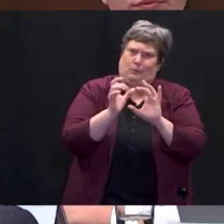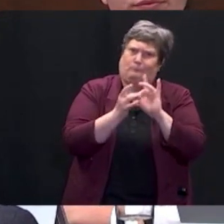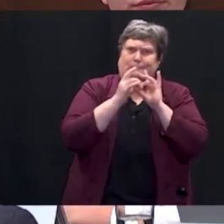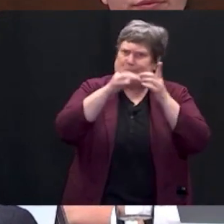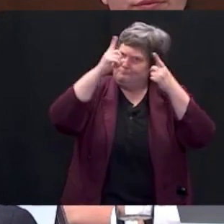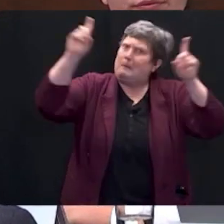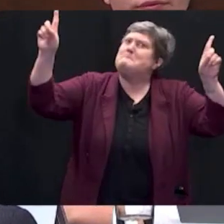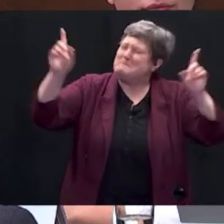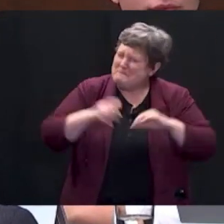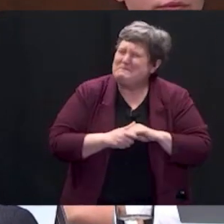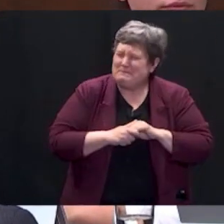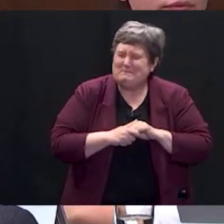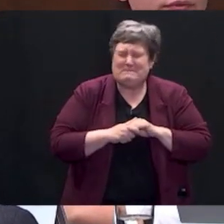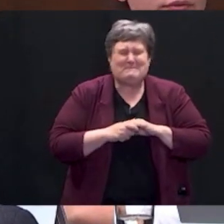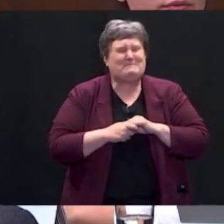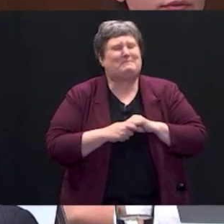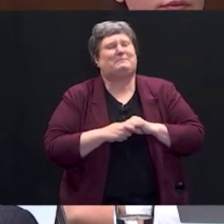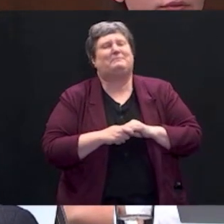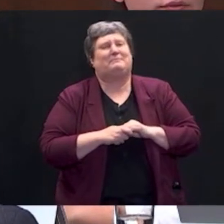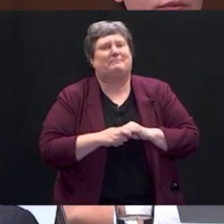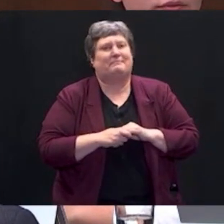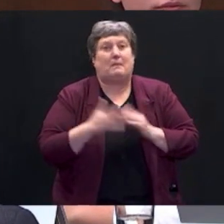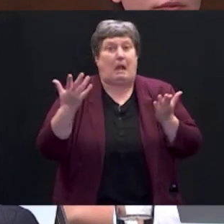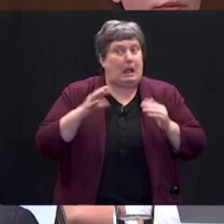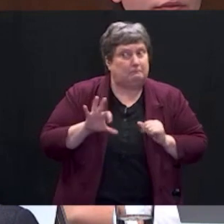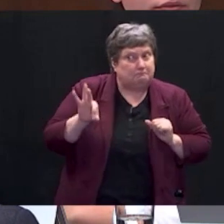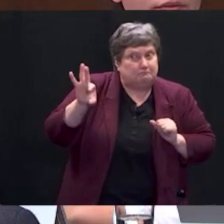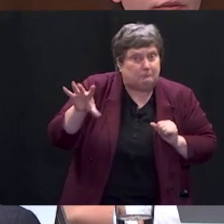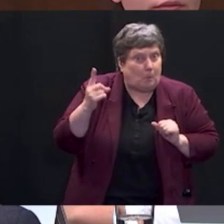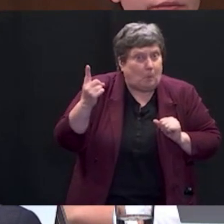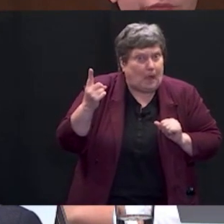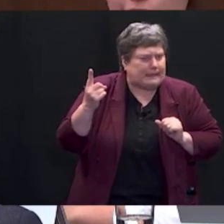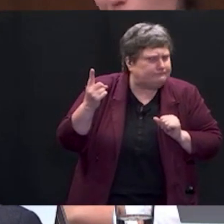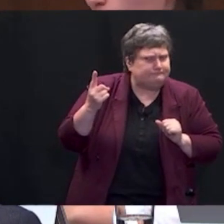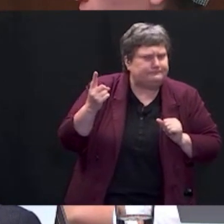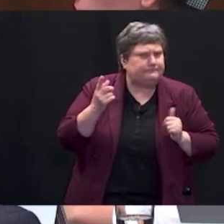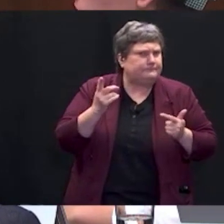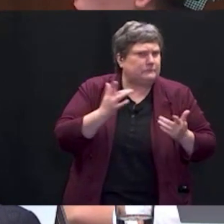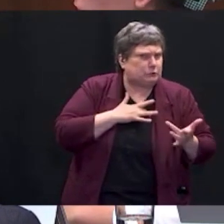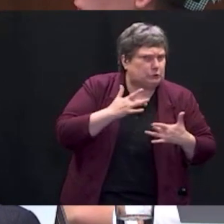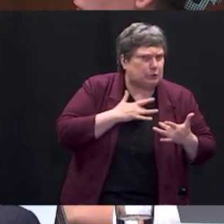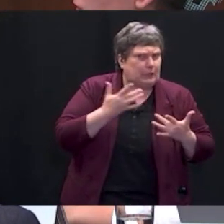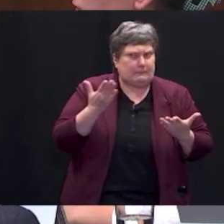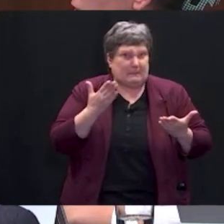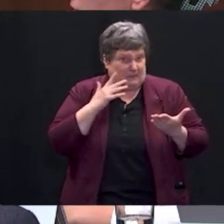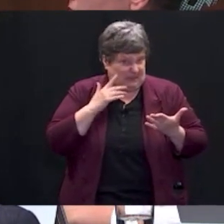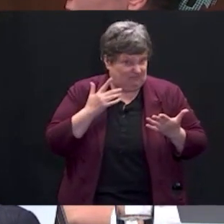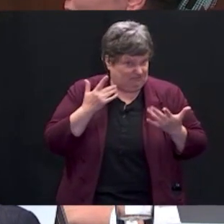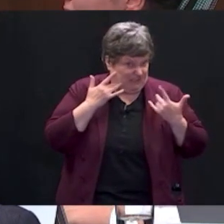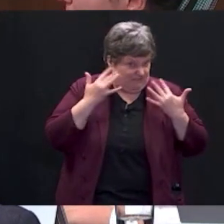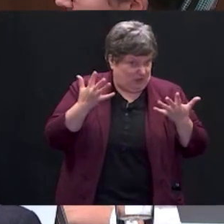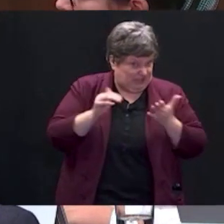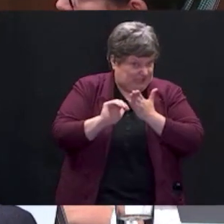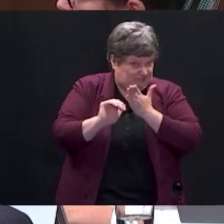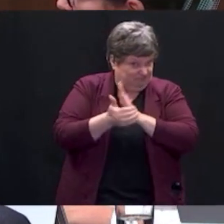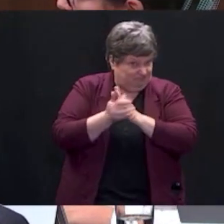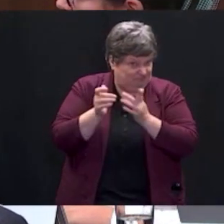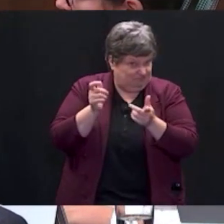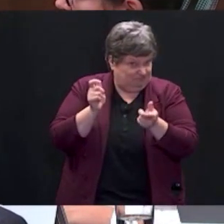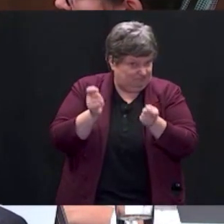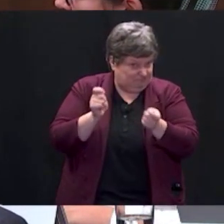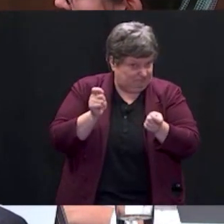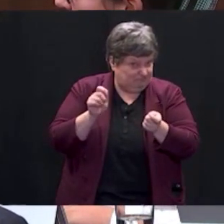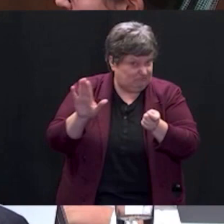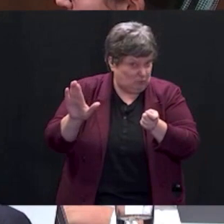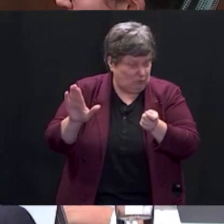did want to just raise one small flag and perhaps ask for a friendly amendment if that's possible, which is